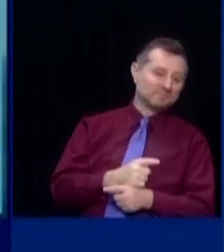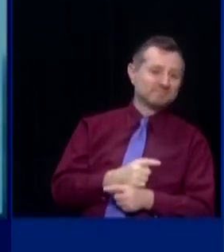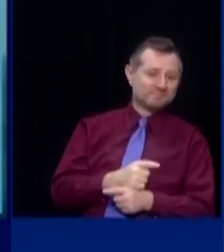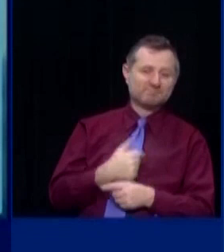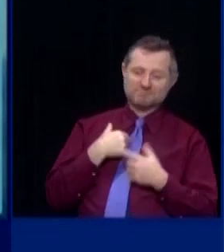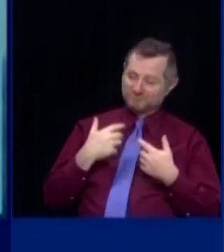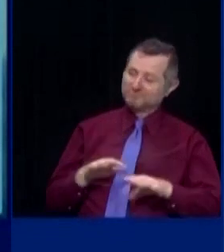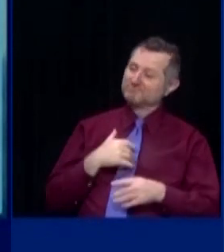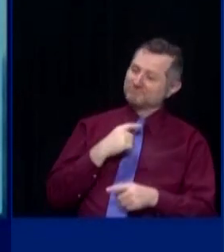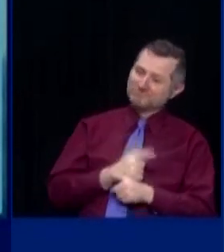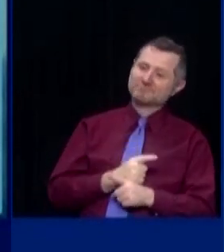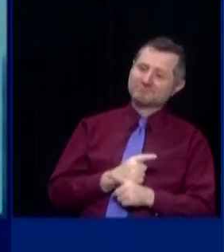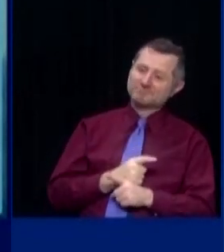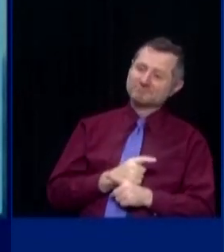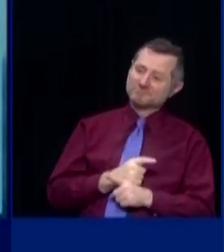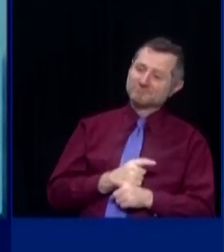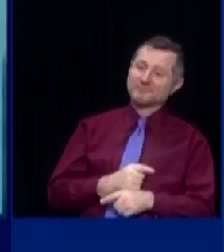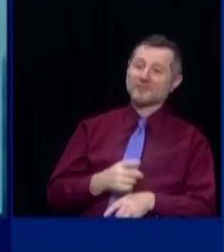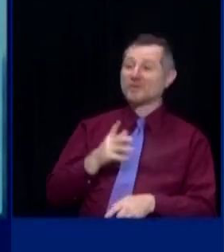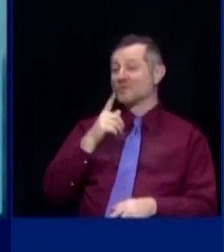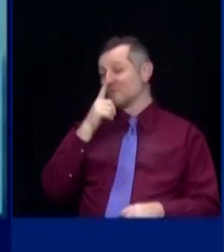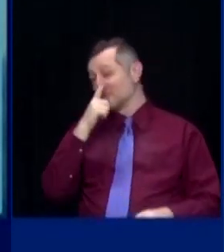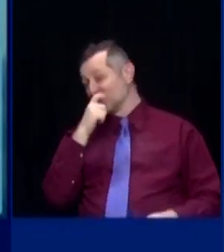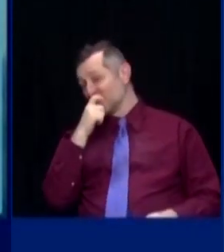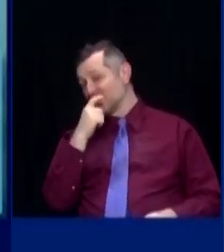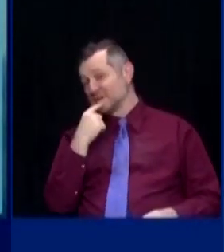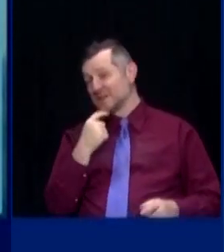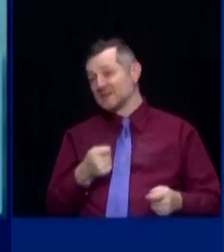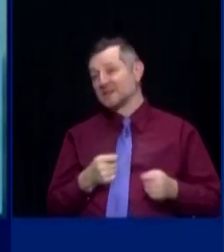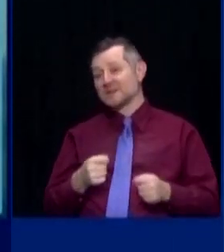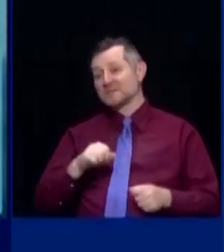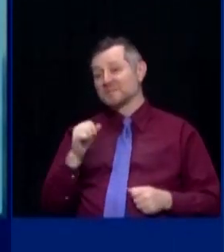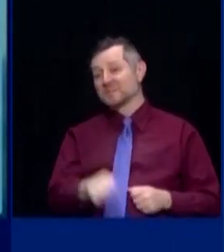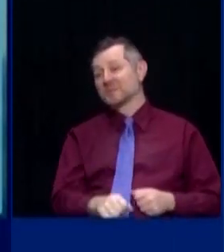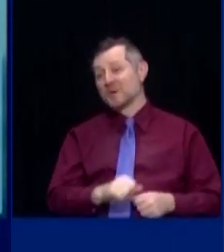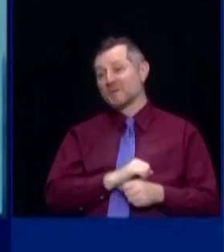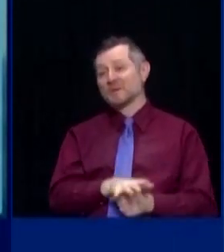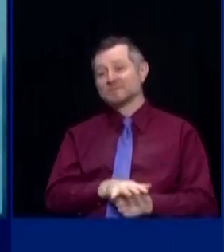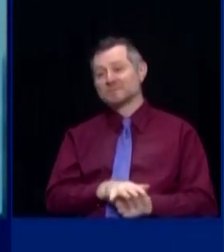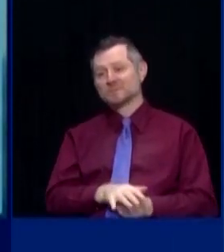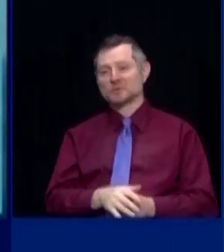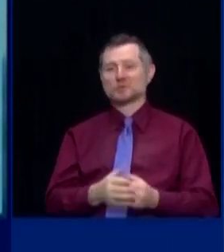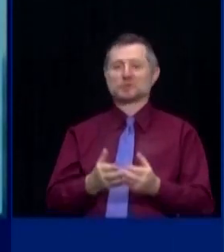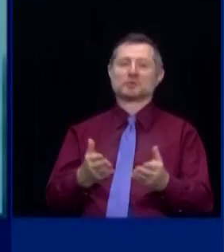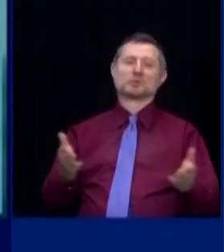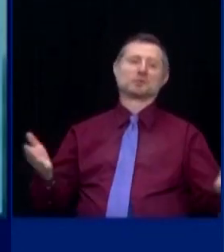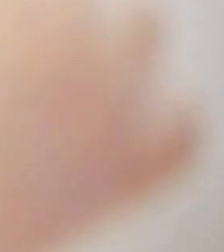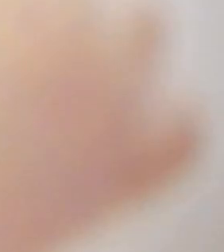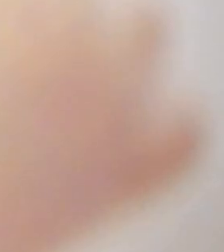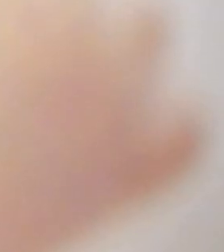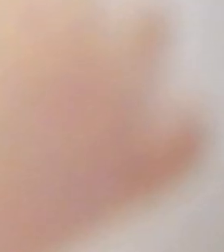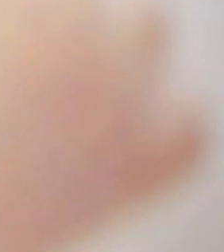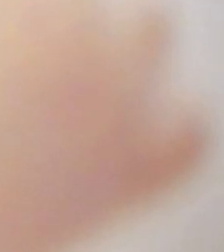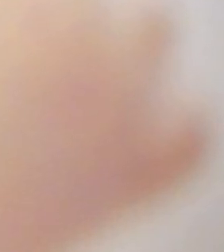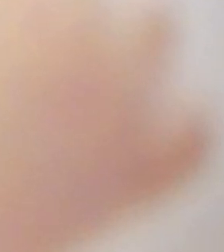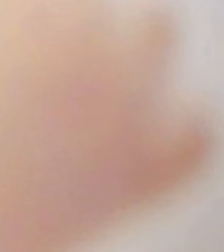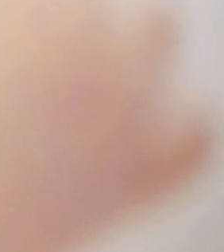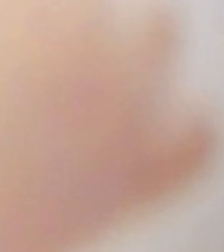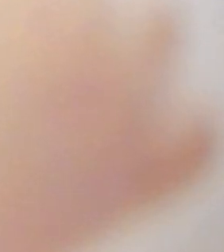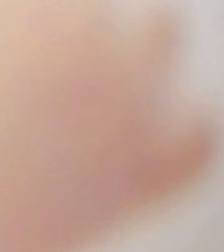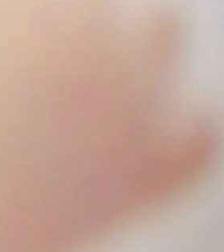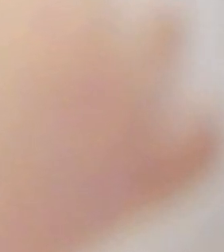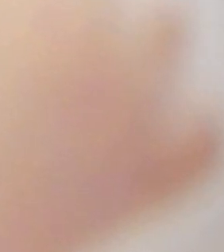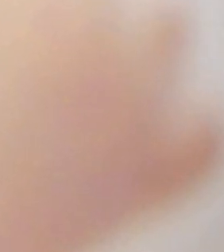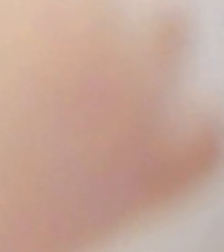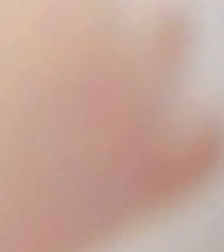beat COVID? The people of New York beat COVID. New York